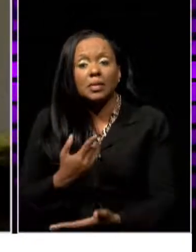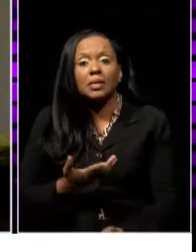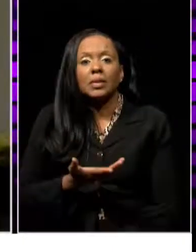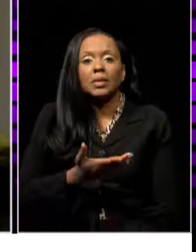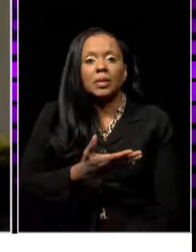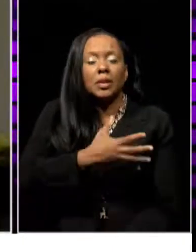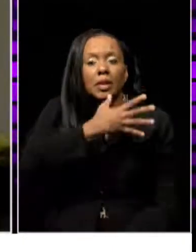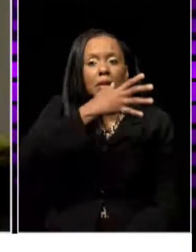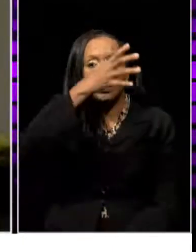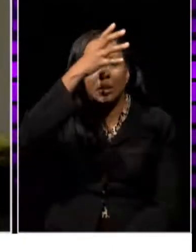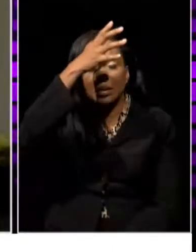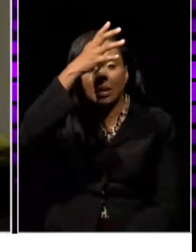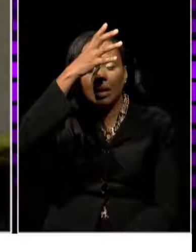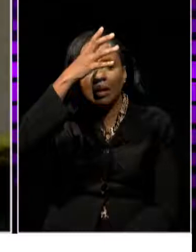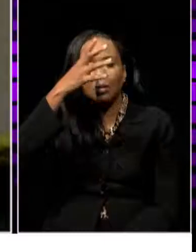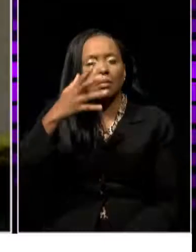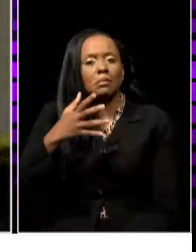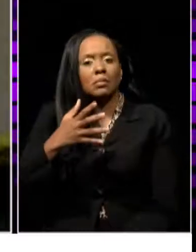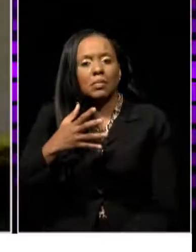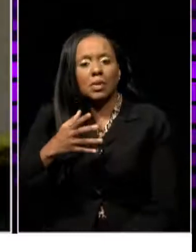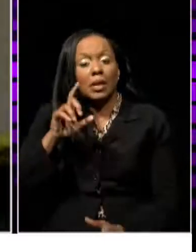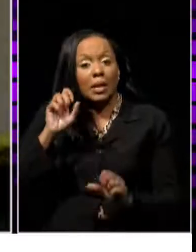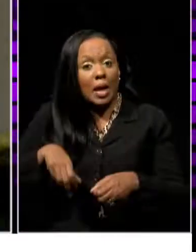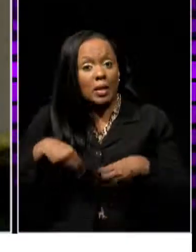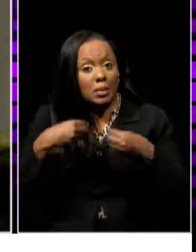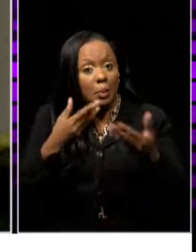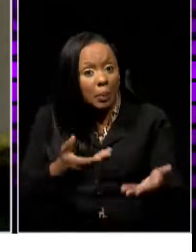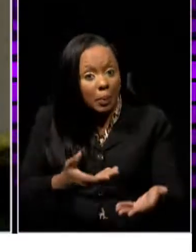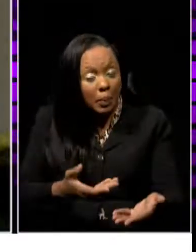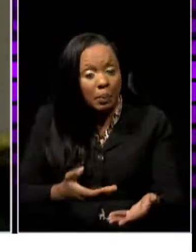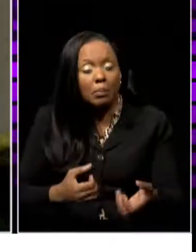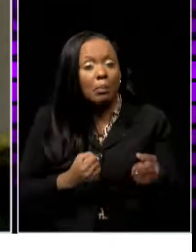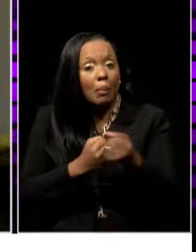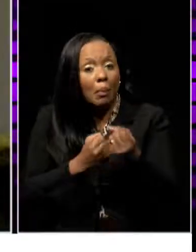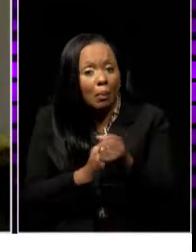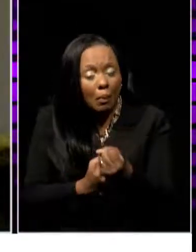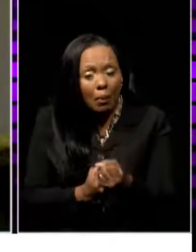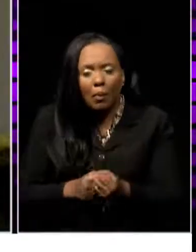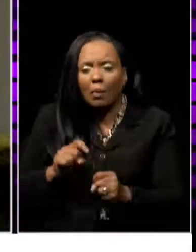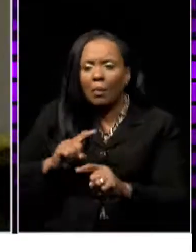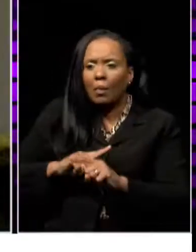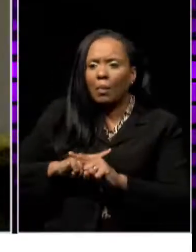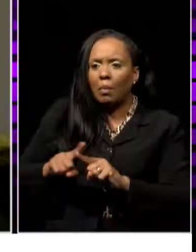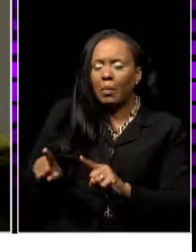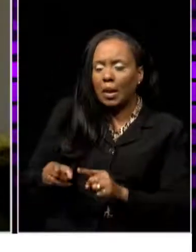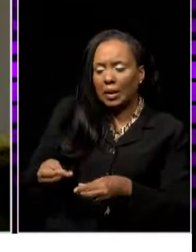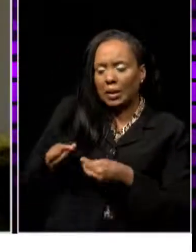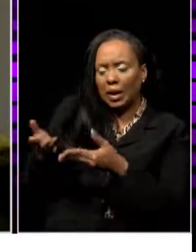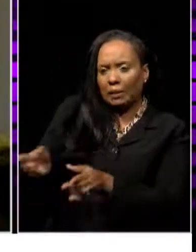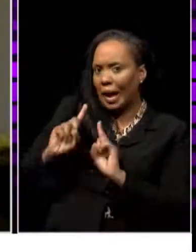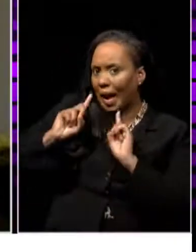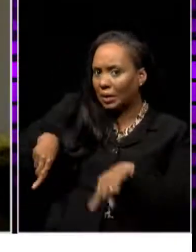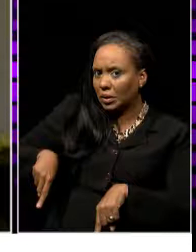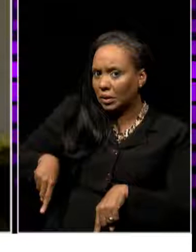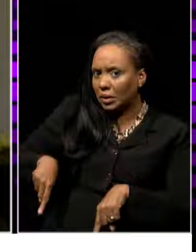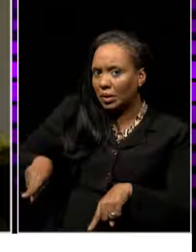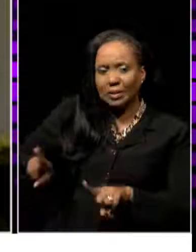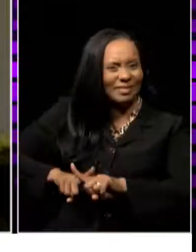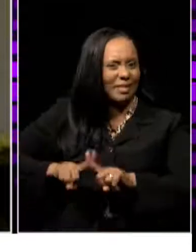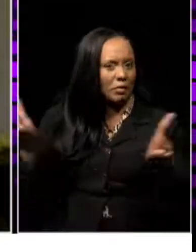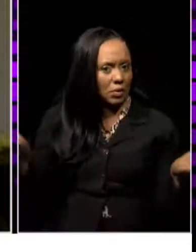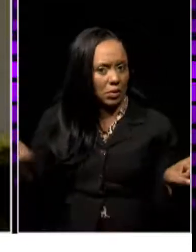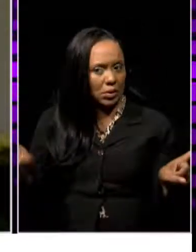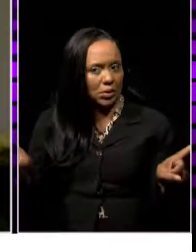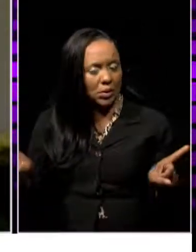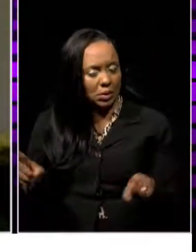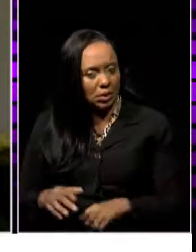between providing support to help the child develop on their own versus providing the answer. And I think sometimes there is